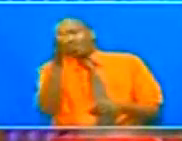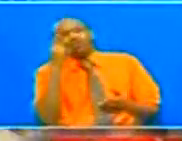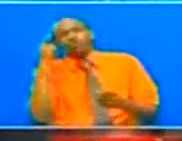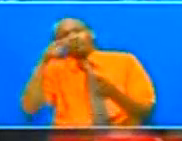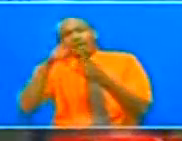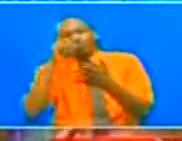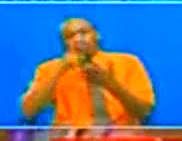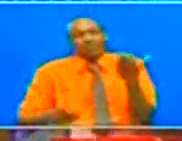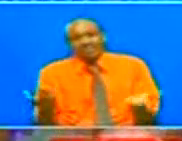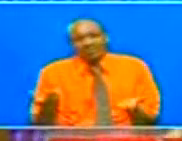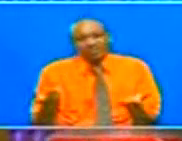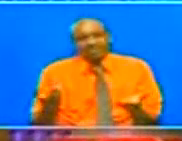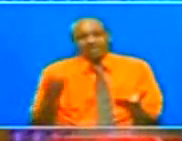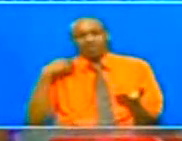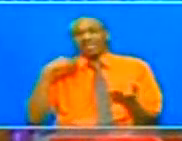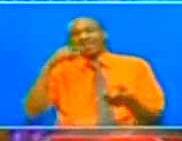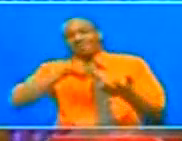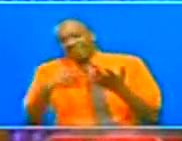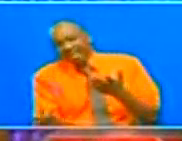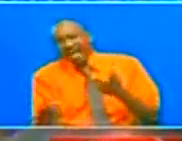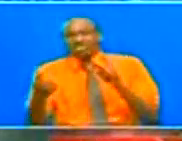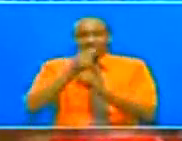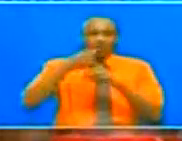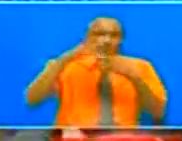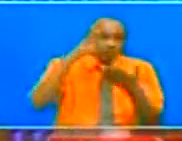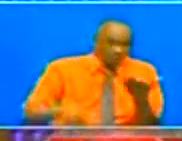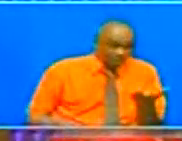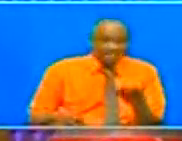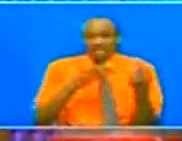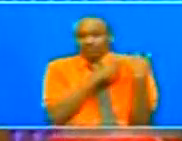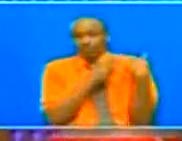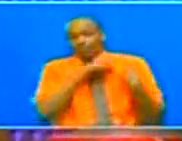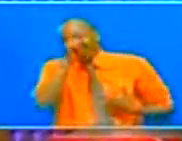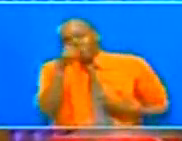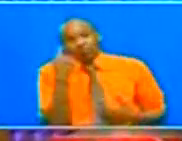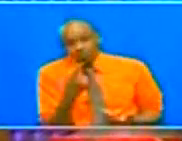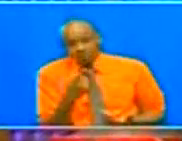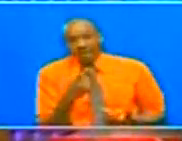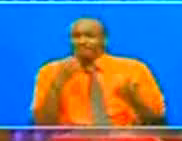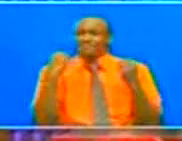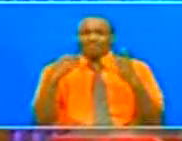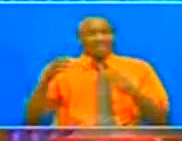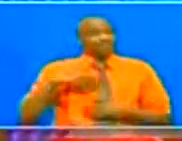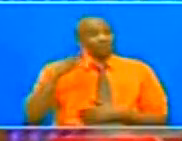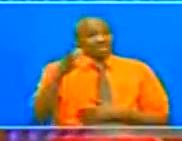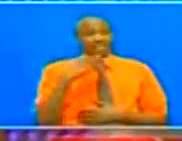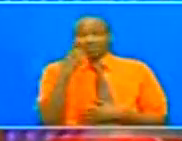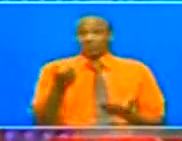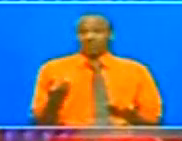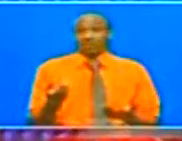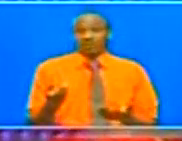Somalia. What have we failed to achieve? And who is responsible for that? Because there are many people in this country, you know,